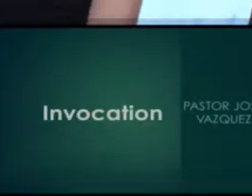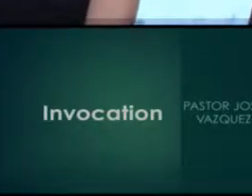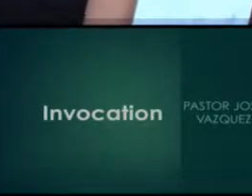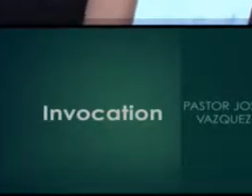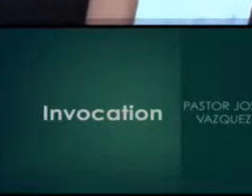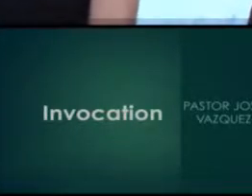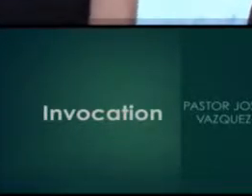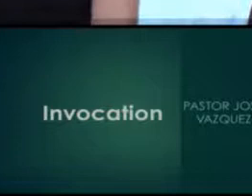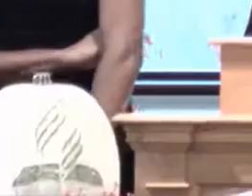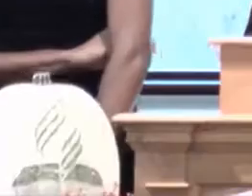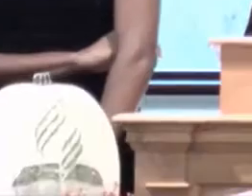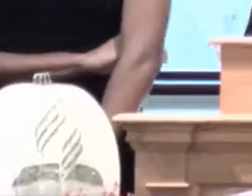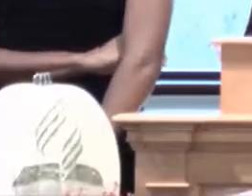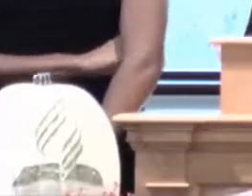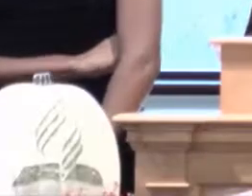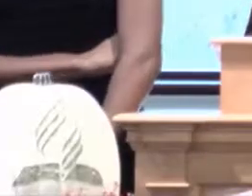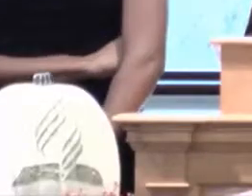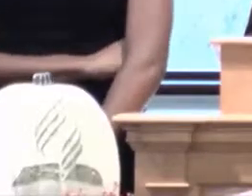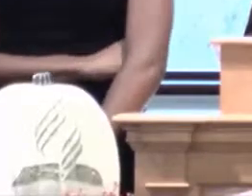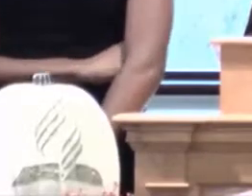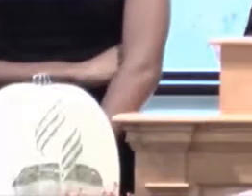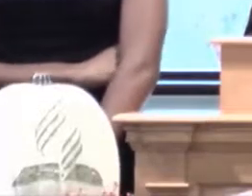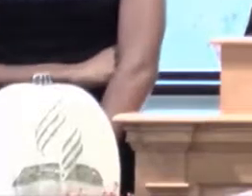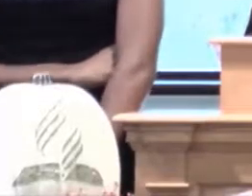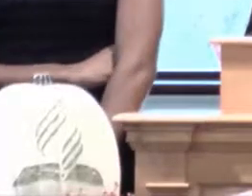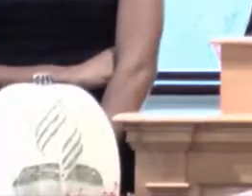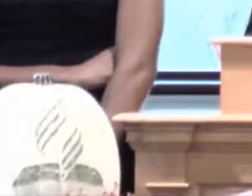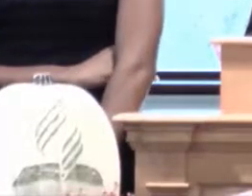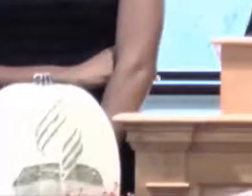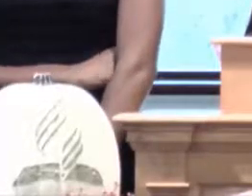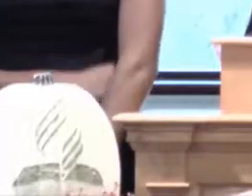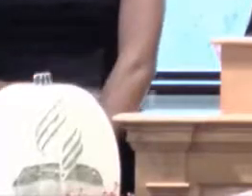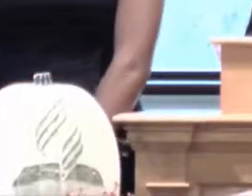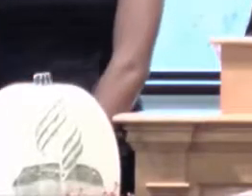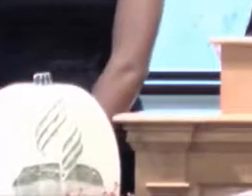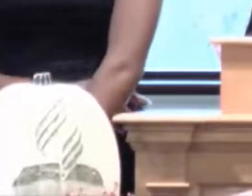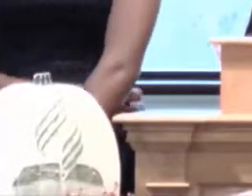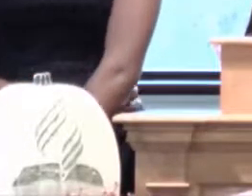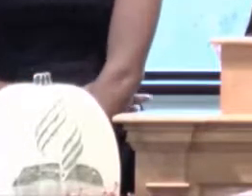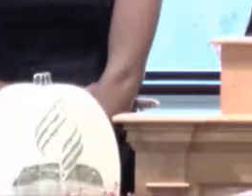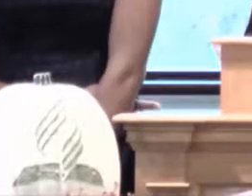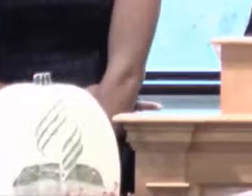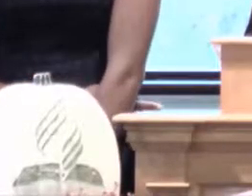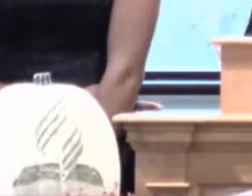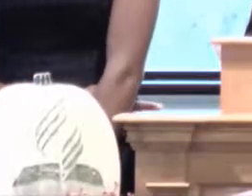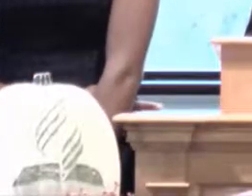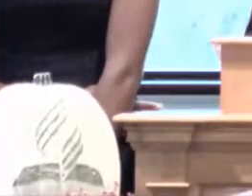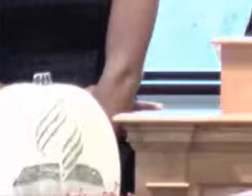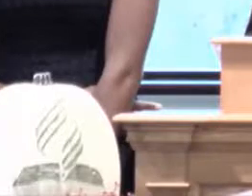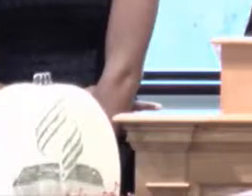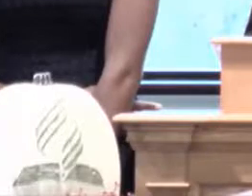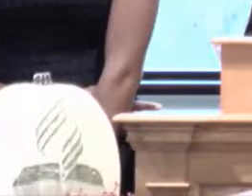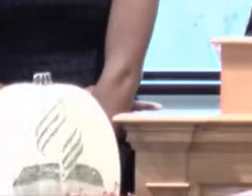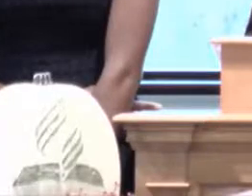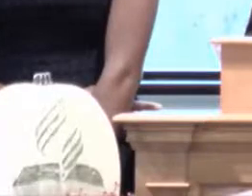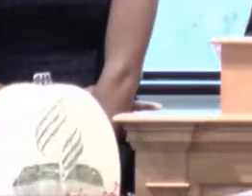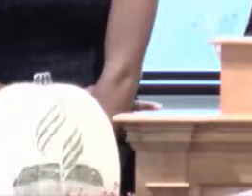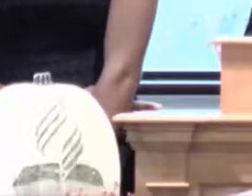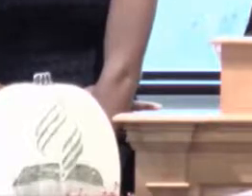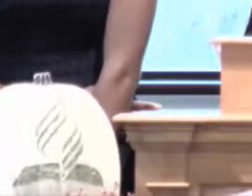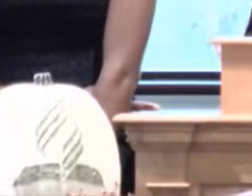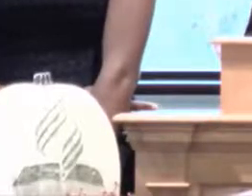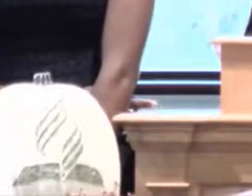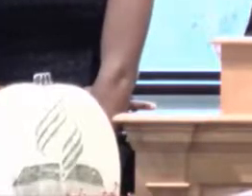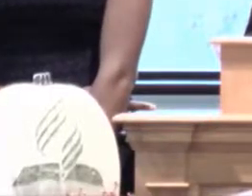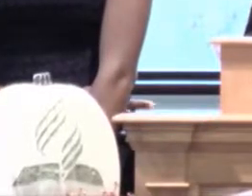And as we do, Father, we pray for your Holy Spirit to be here with us. Bless everyone who is here. Bless those who are watching via the